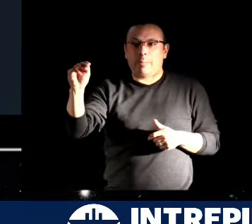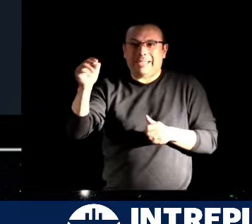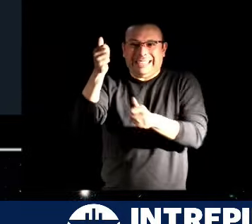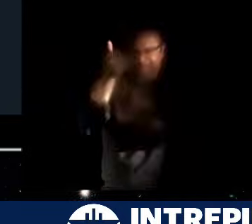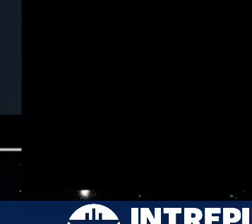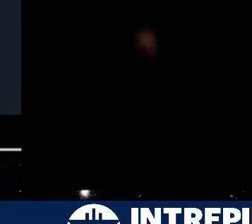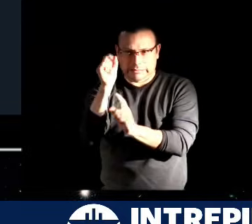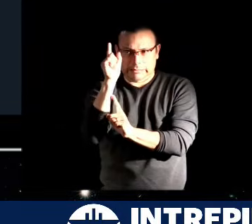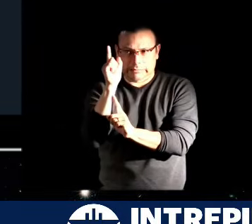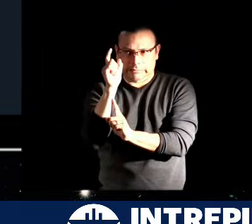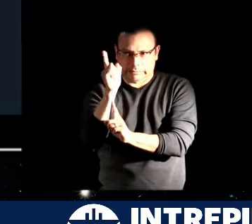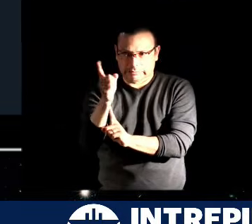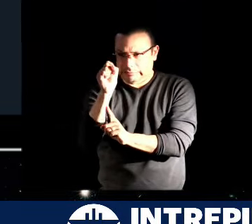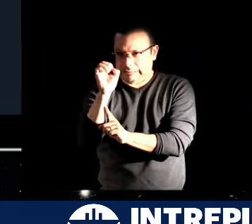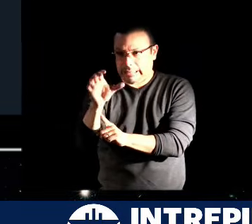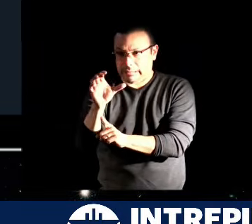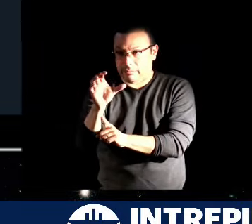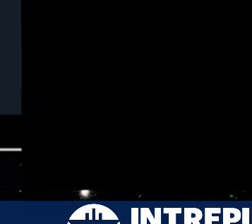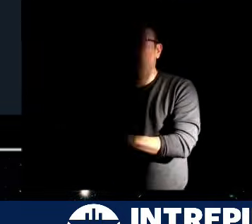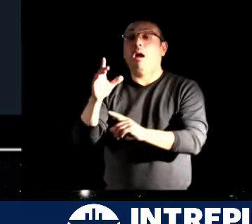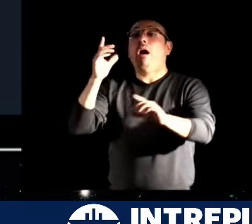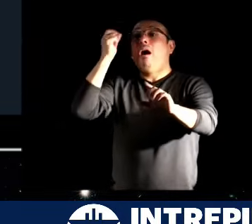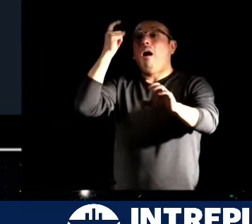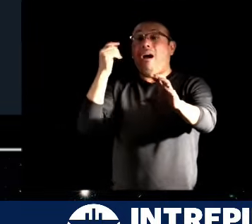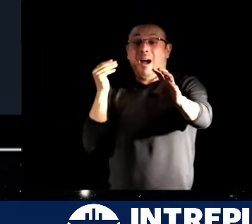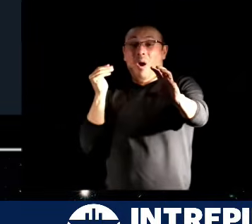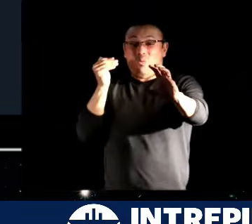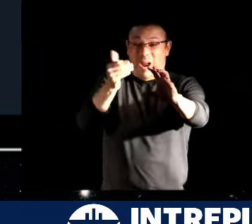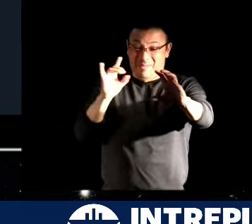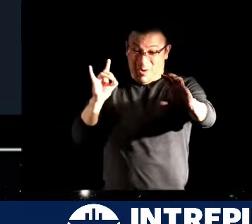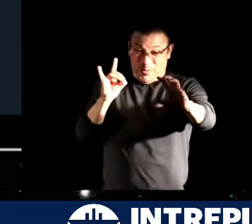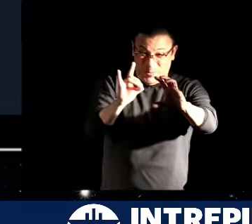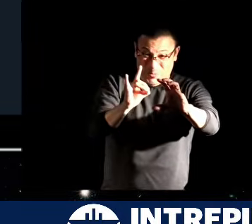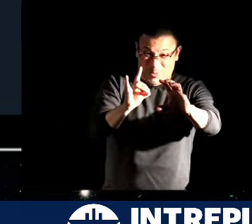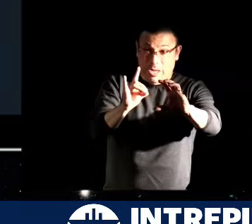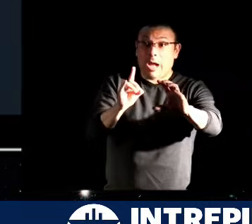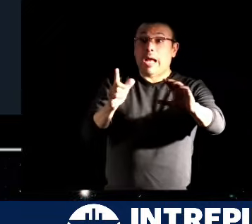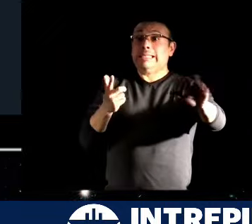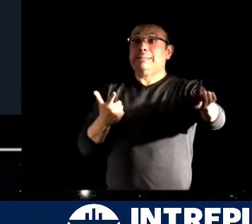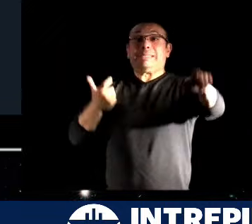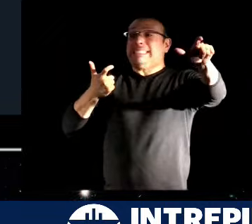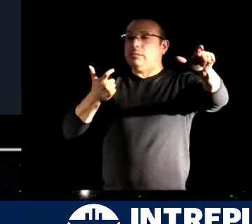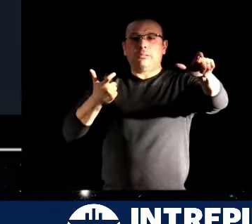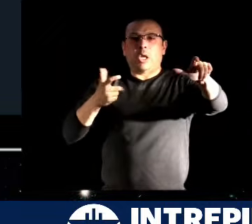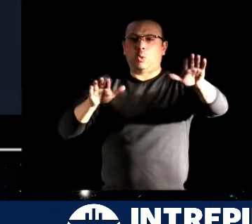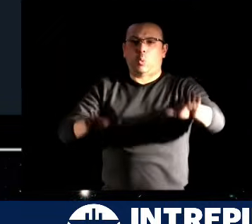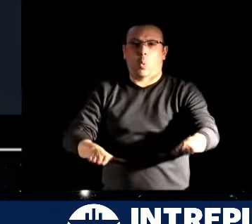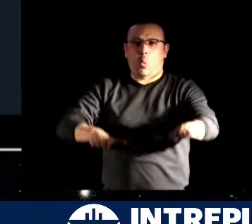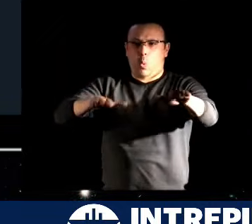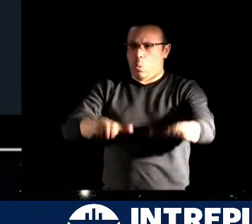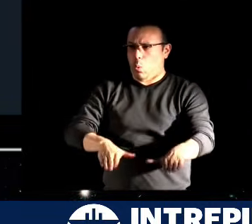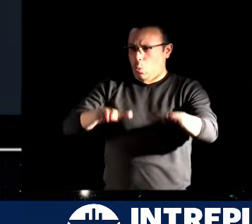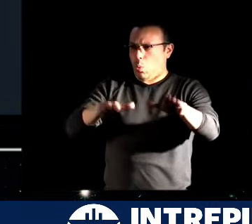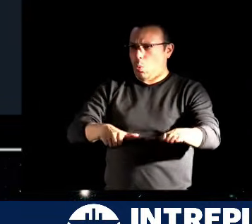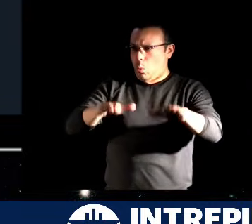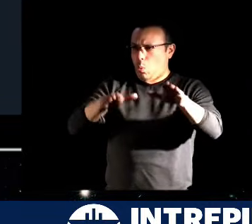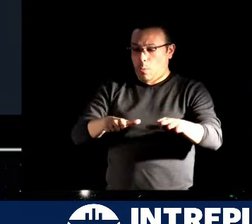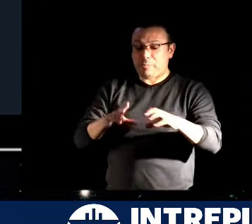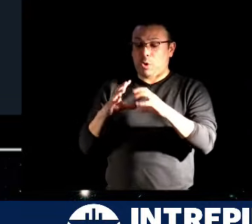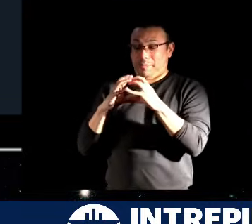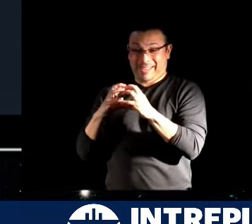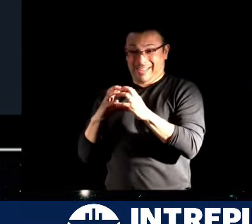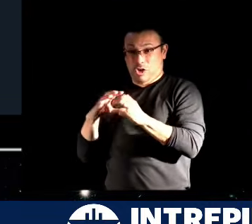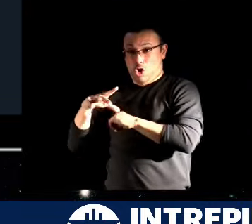down. So when we realize to launch, you have to gain energy, gain speed to get outside the Earth's gravity